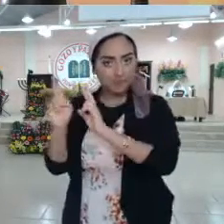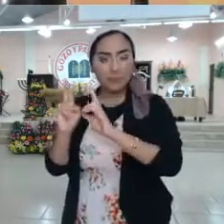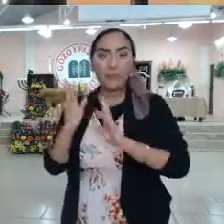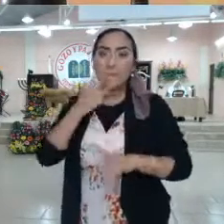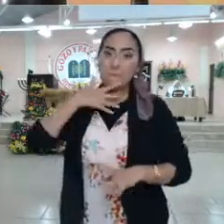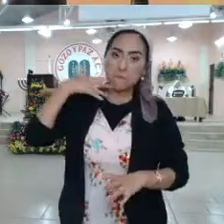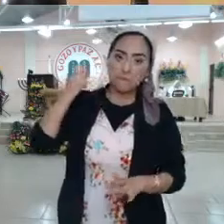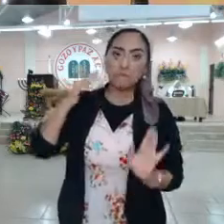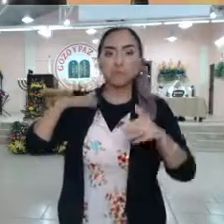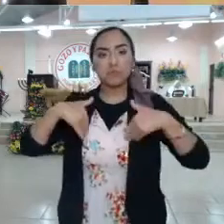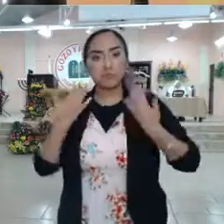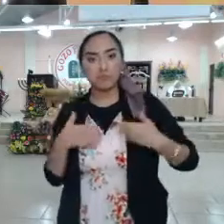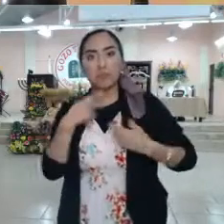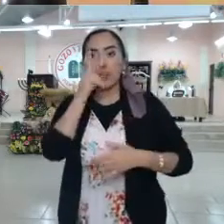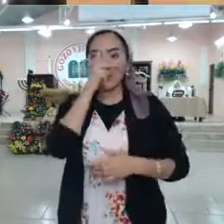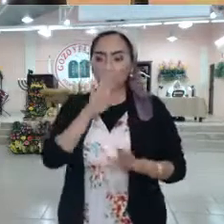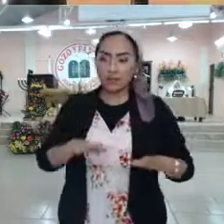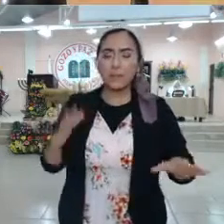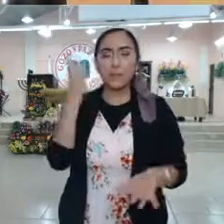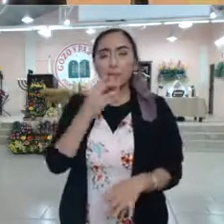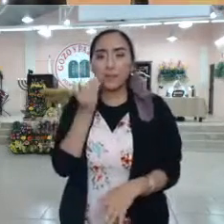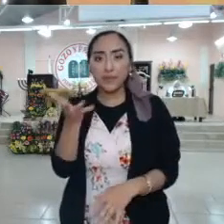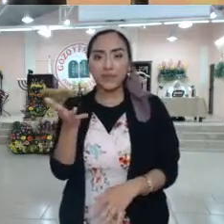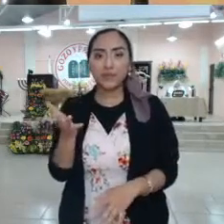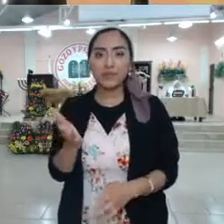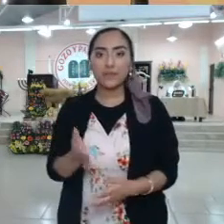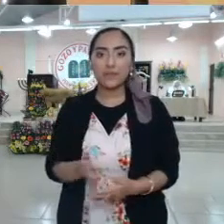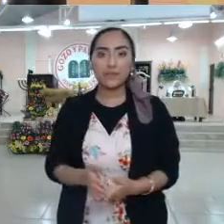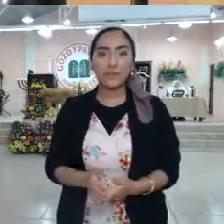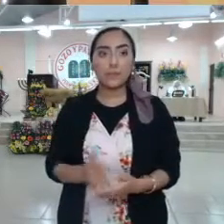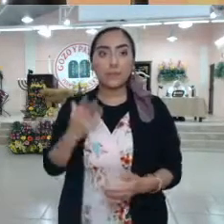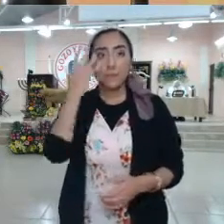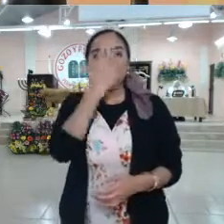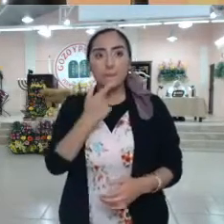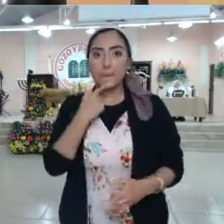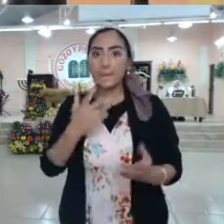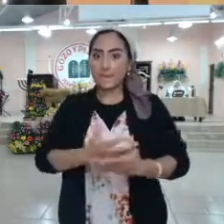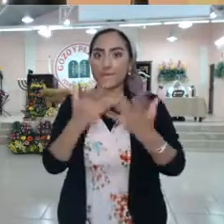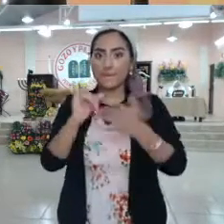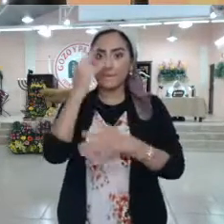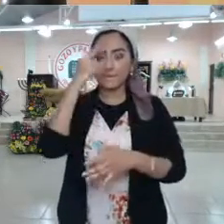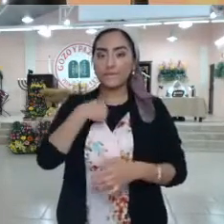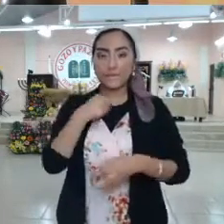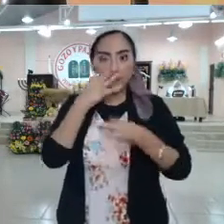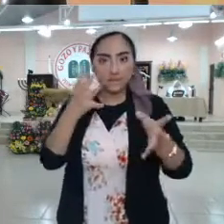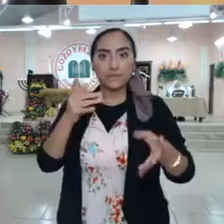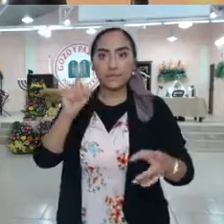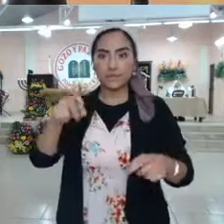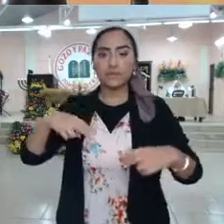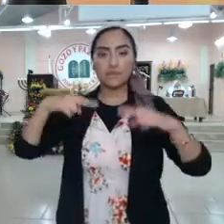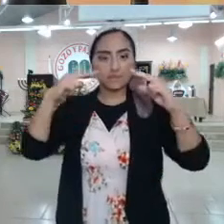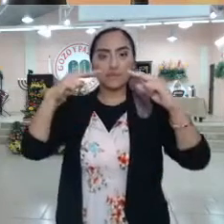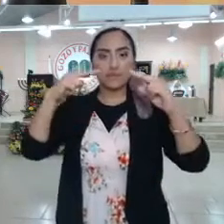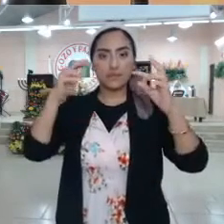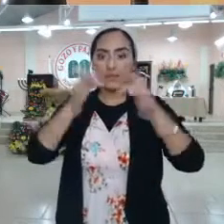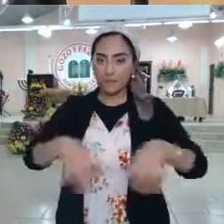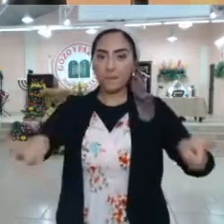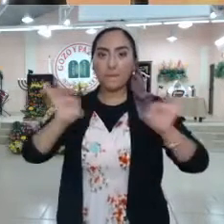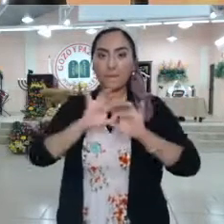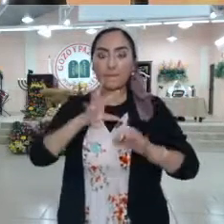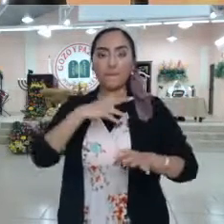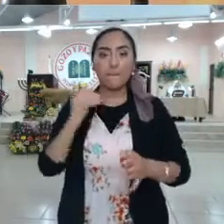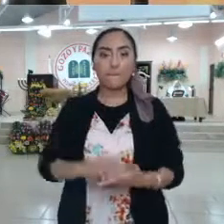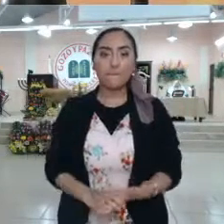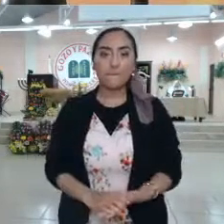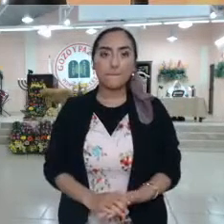respectful, mayores, de of jóvenes, de adults, niños of young, hermosos. beautiful El rostro children. dice mucho, por eso The les decía yo faces que a me lot, that's miraran why a I los said ojos. to you to look at me in the